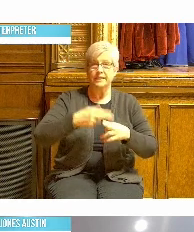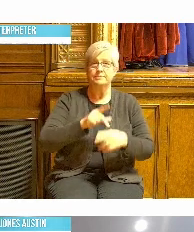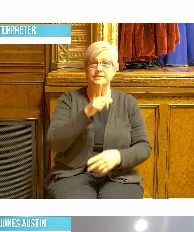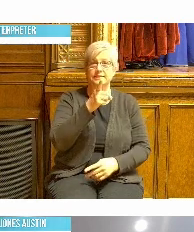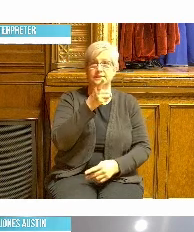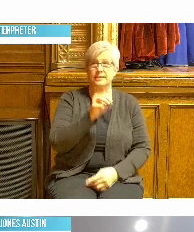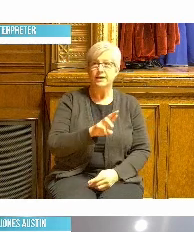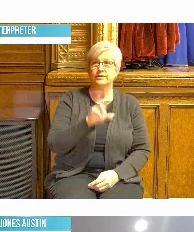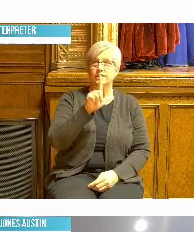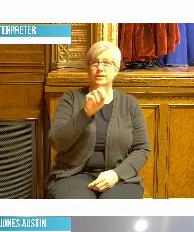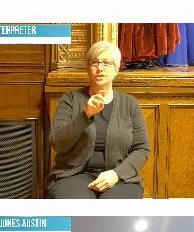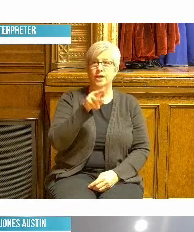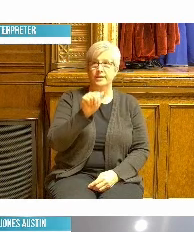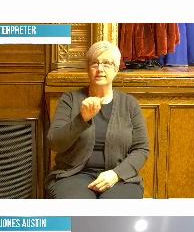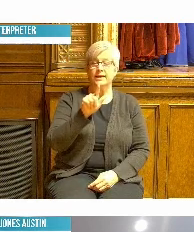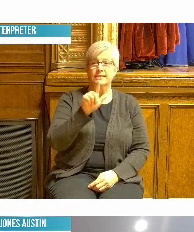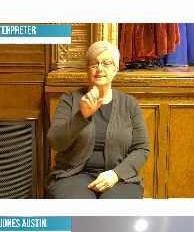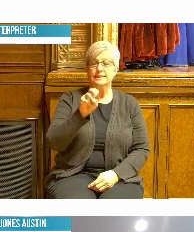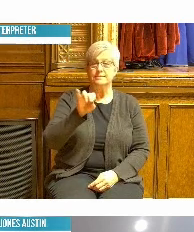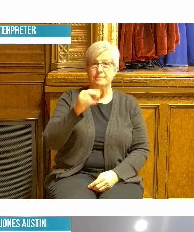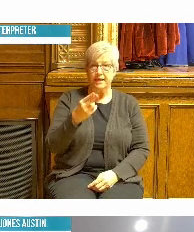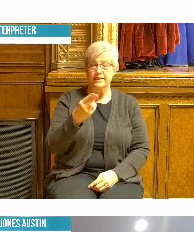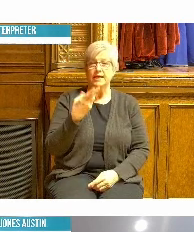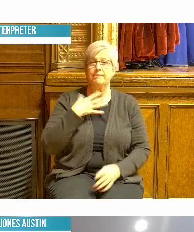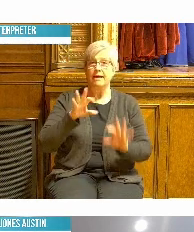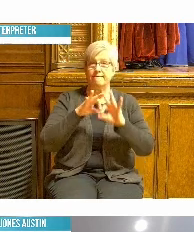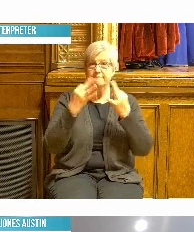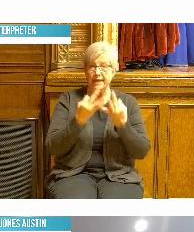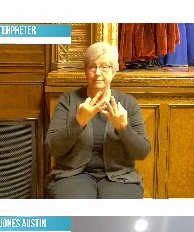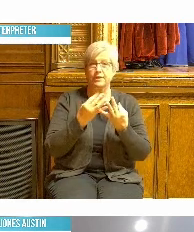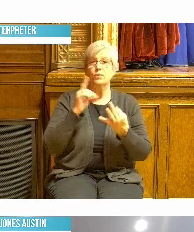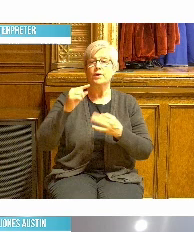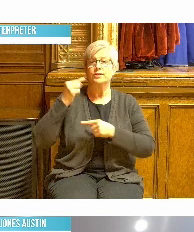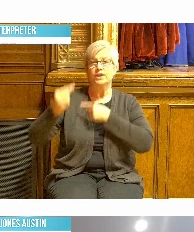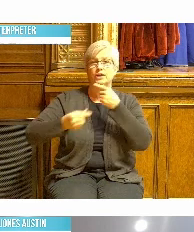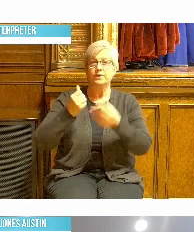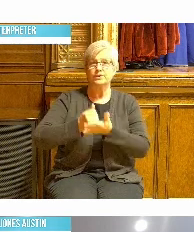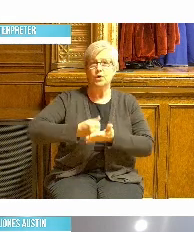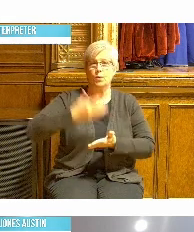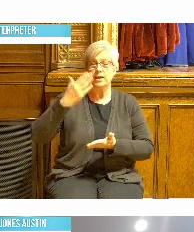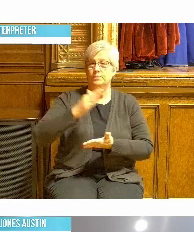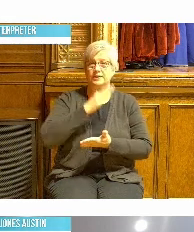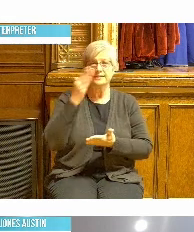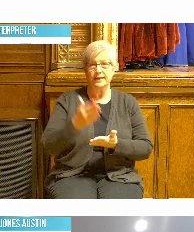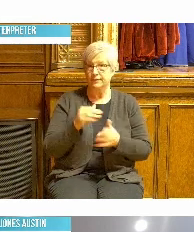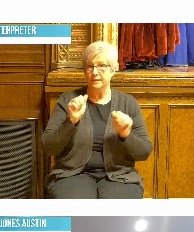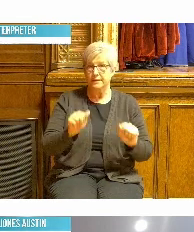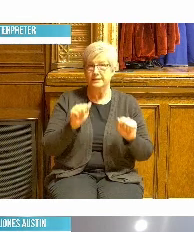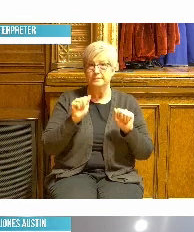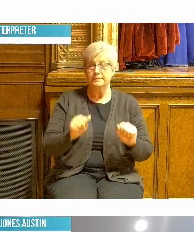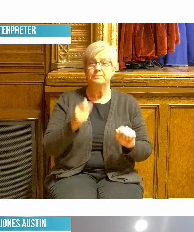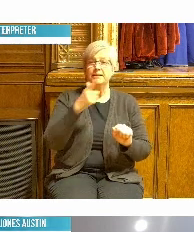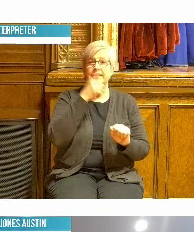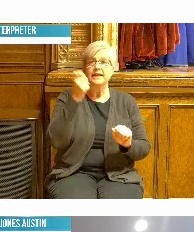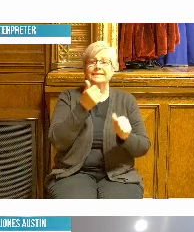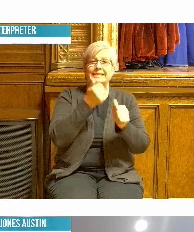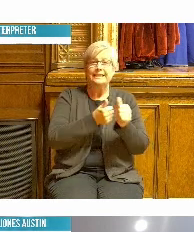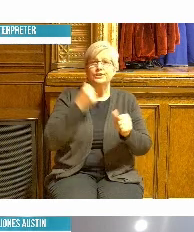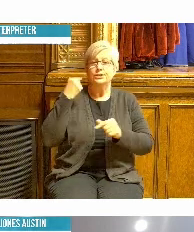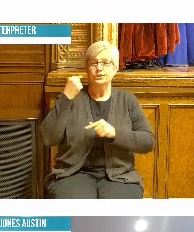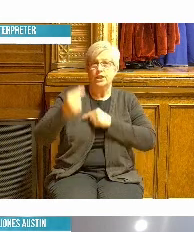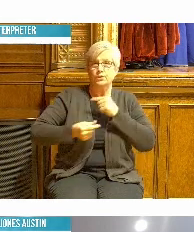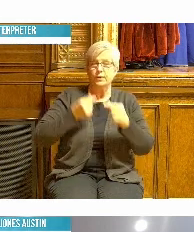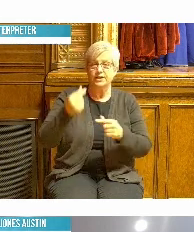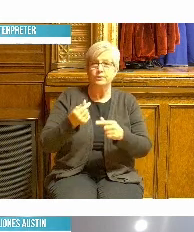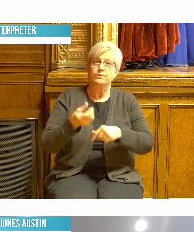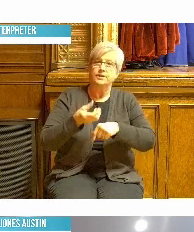LaShonda Leslie Smith, and I come from a family where generational wealth was never a possibility because each generation